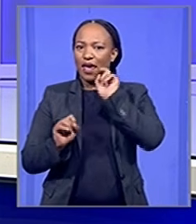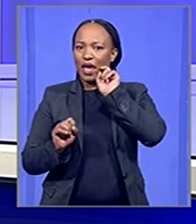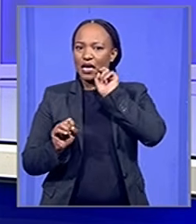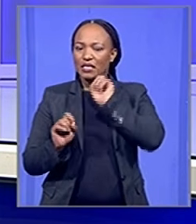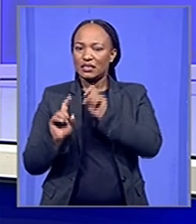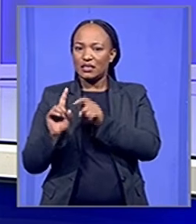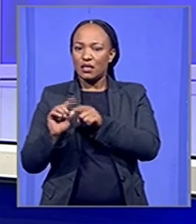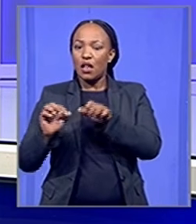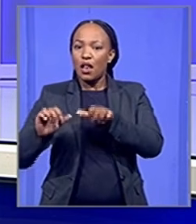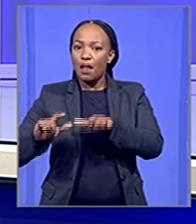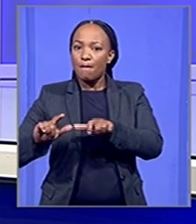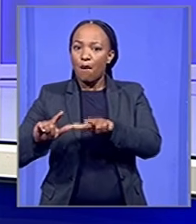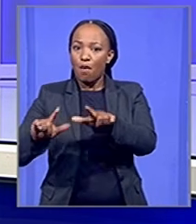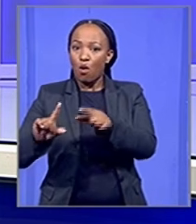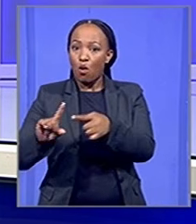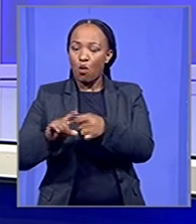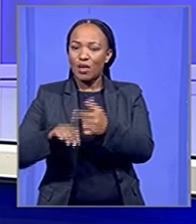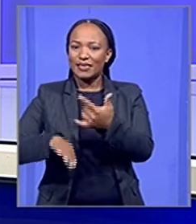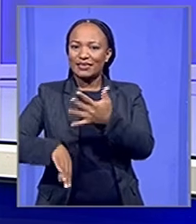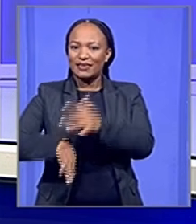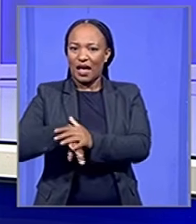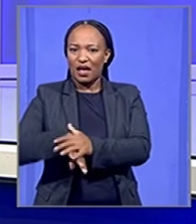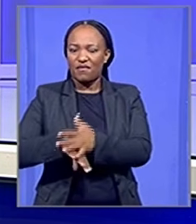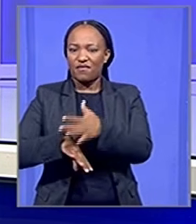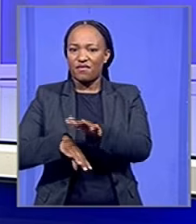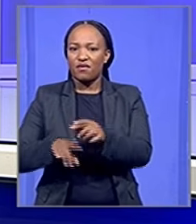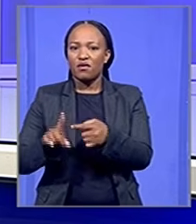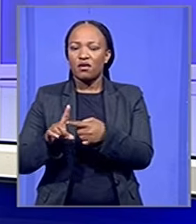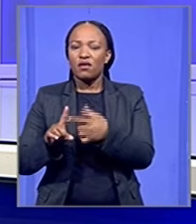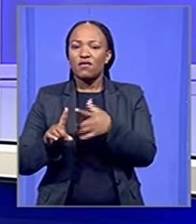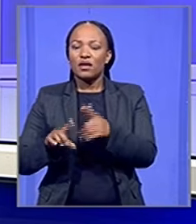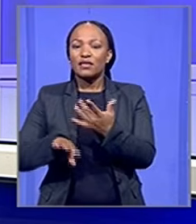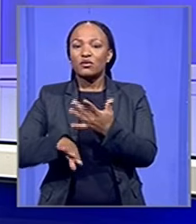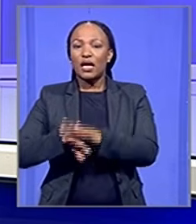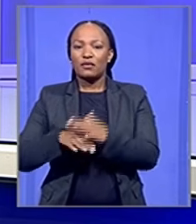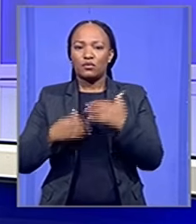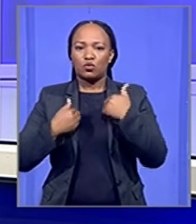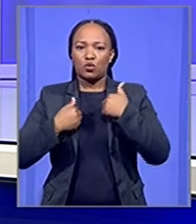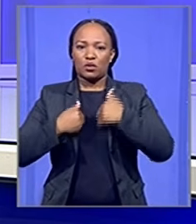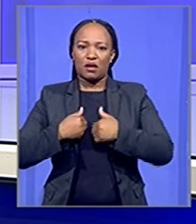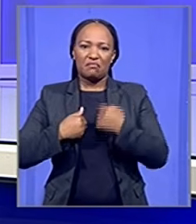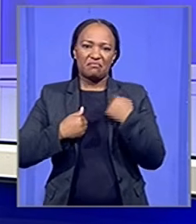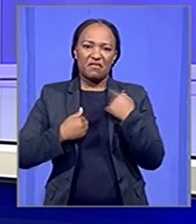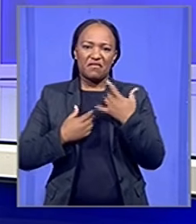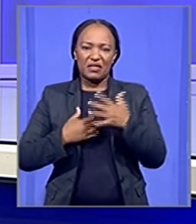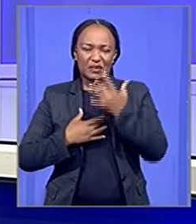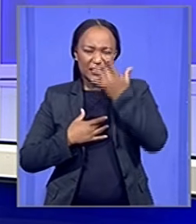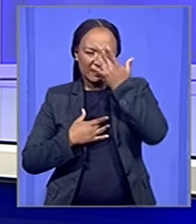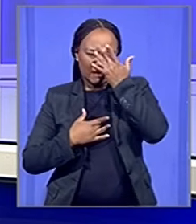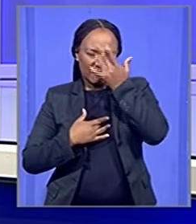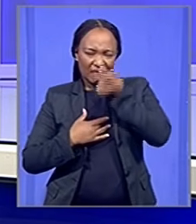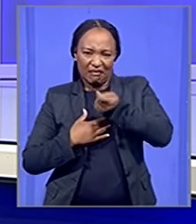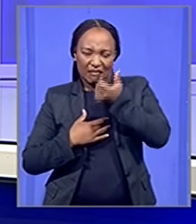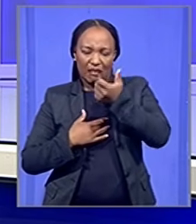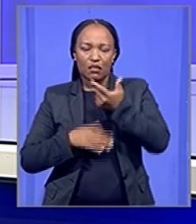le batla toka e phethwe. Rampedi o hlokahetse ka Sontaha ka mora ho kula nako e kgutshwane.